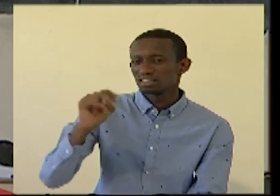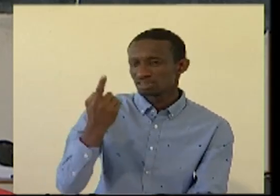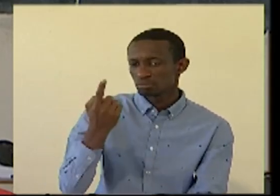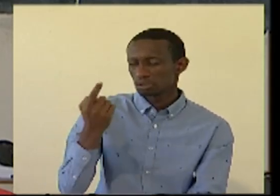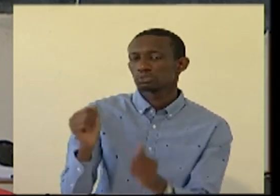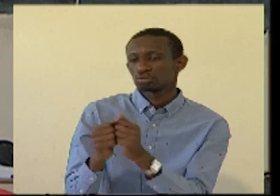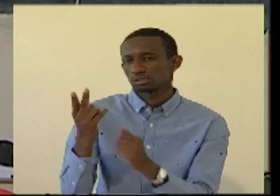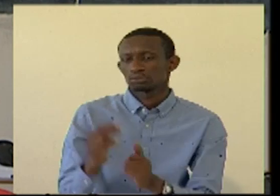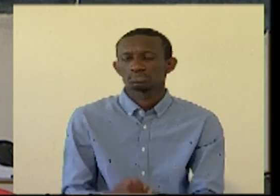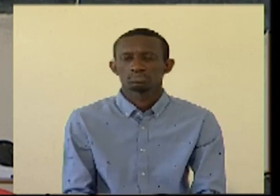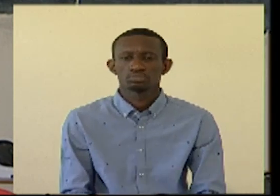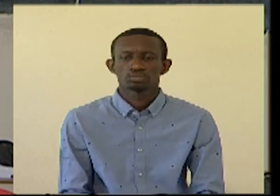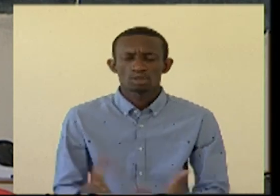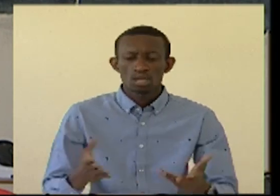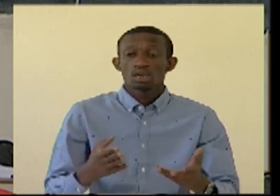are reacting.